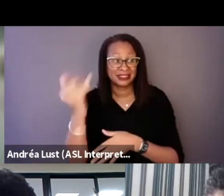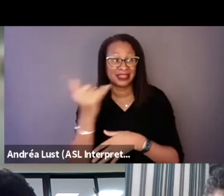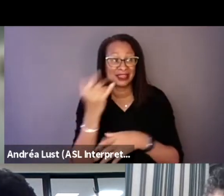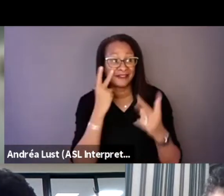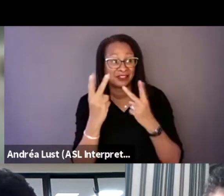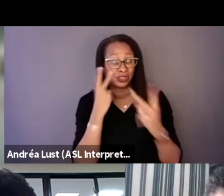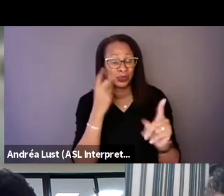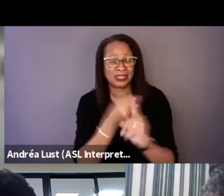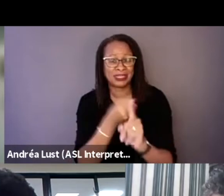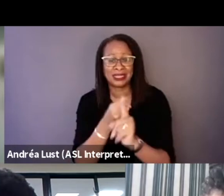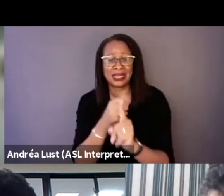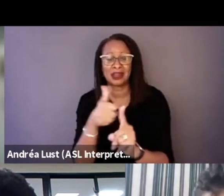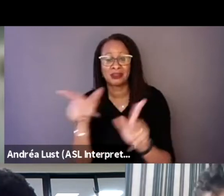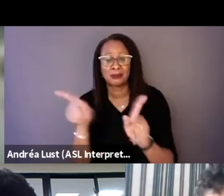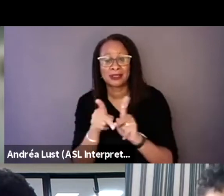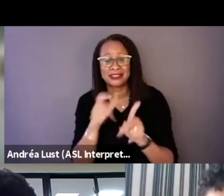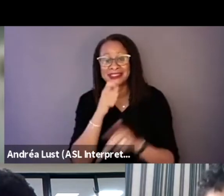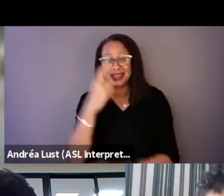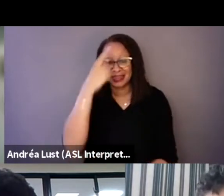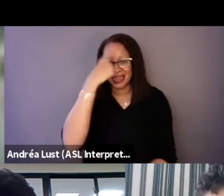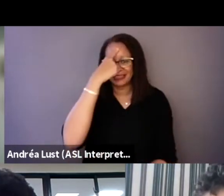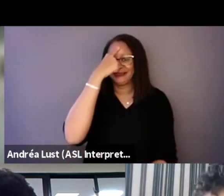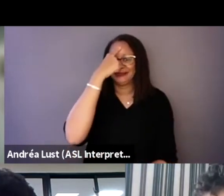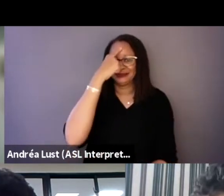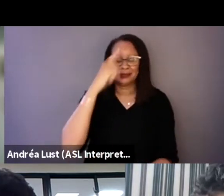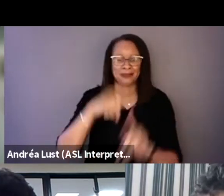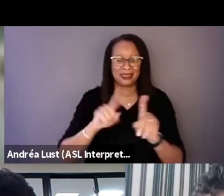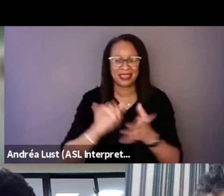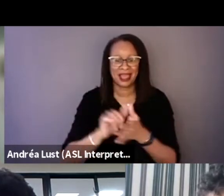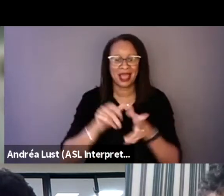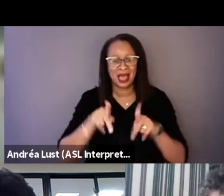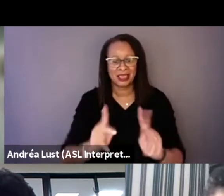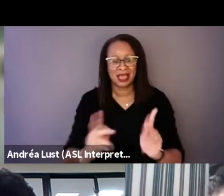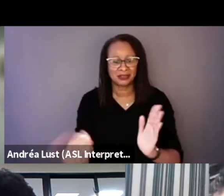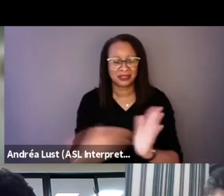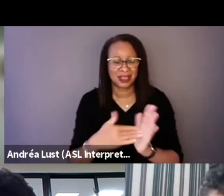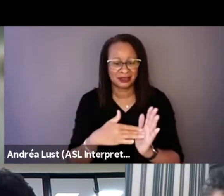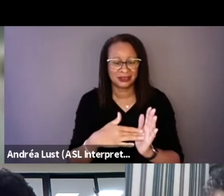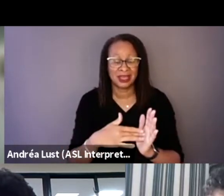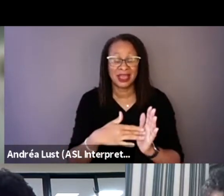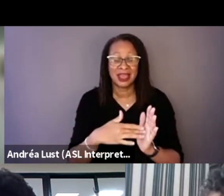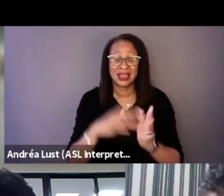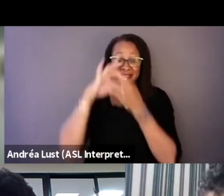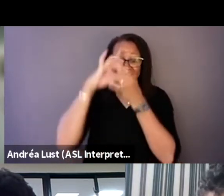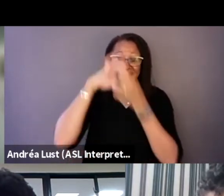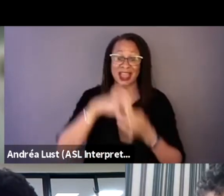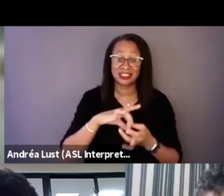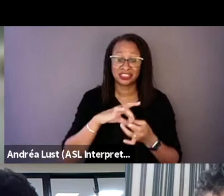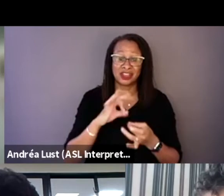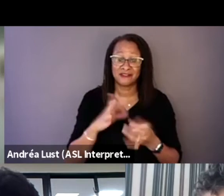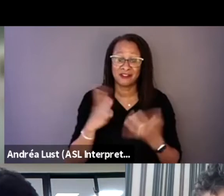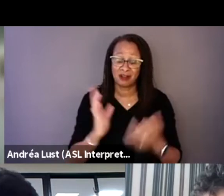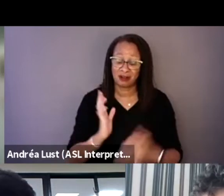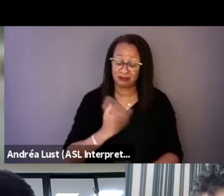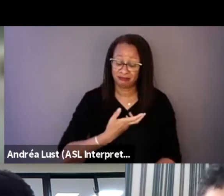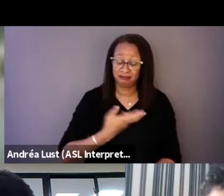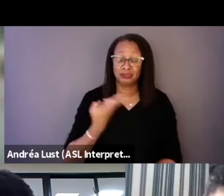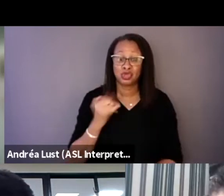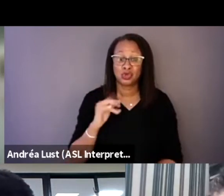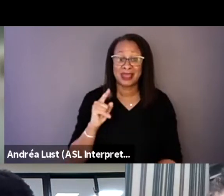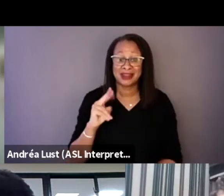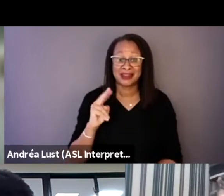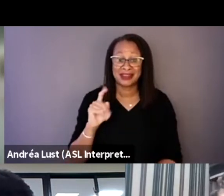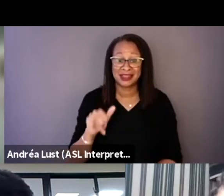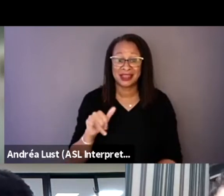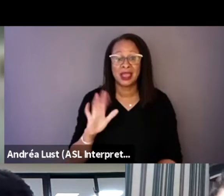somewhere else that's not in the head, but that allows for, again, the connection of our common humanity, but also